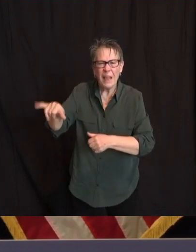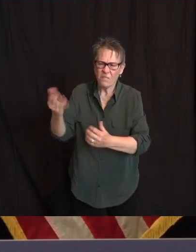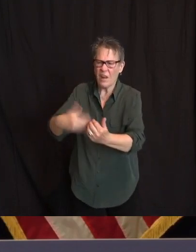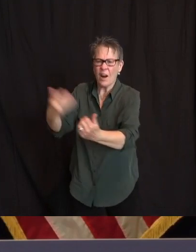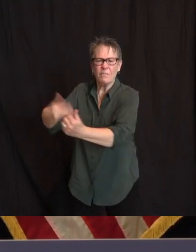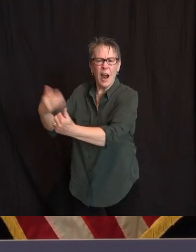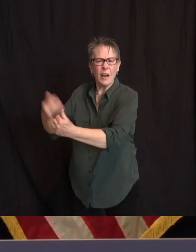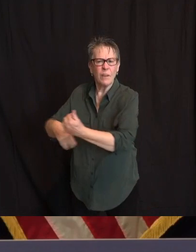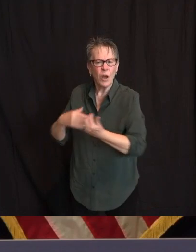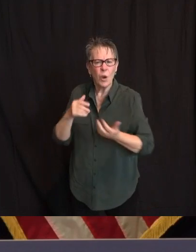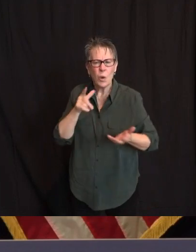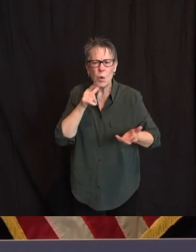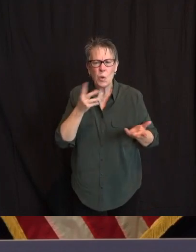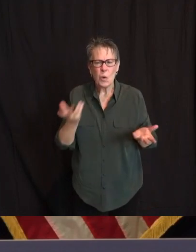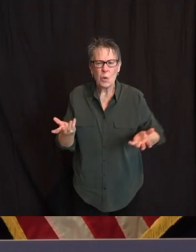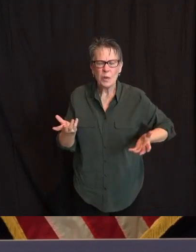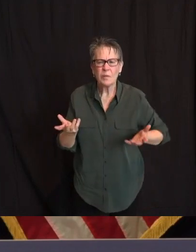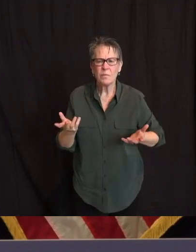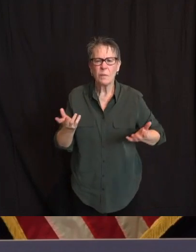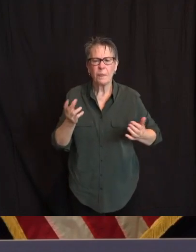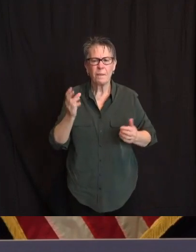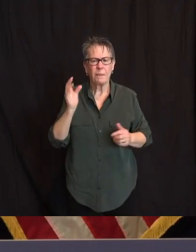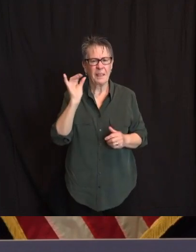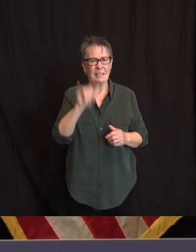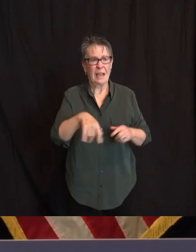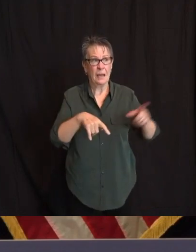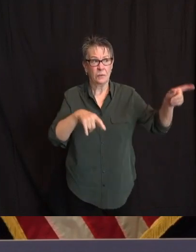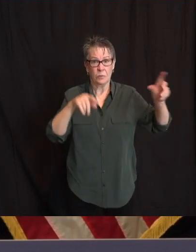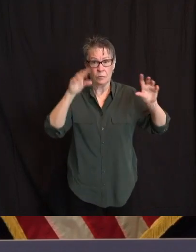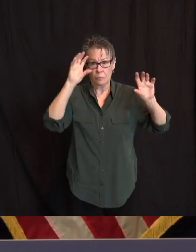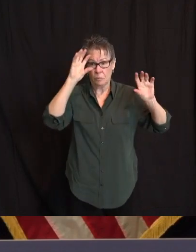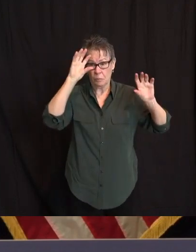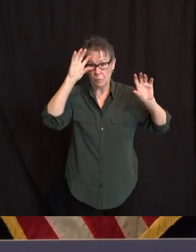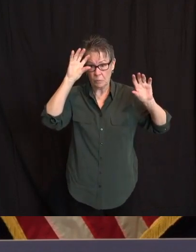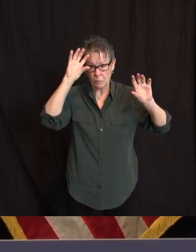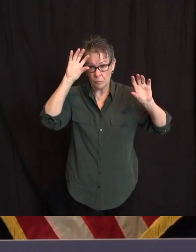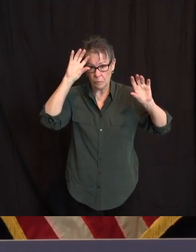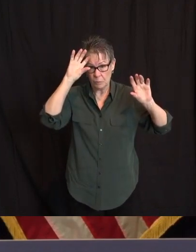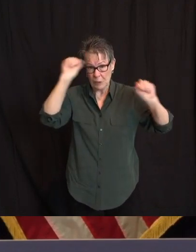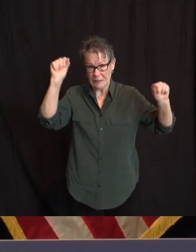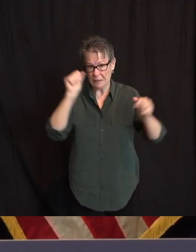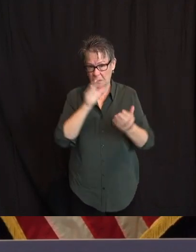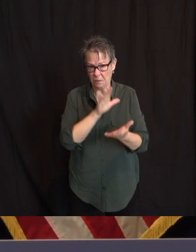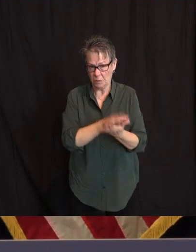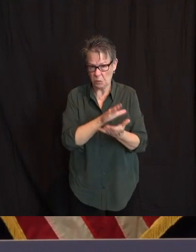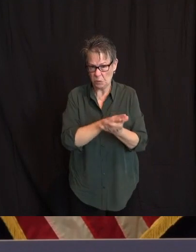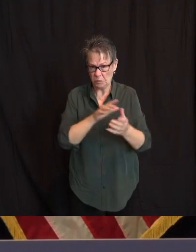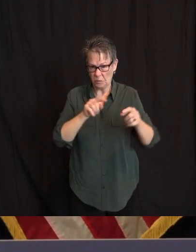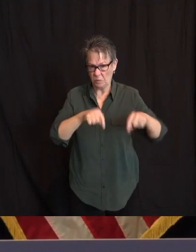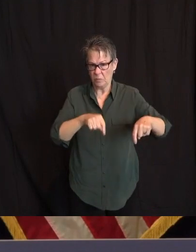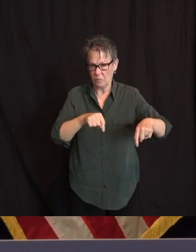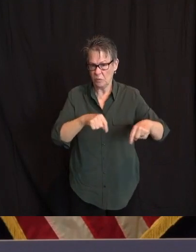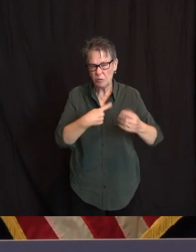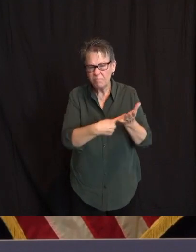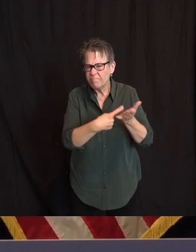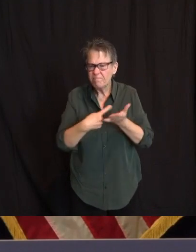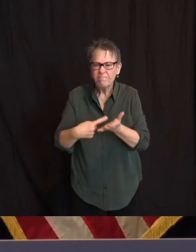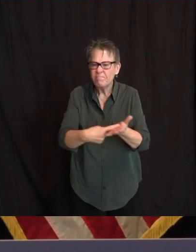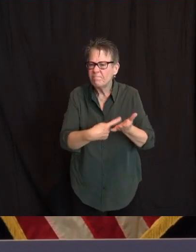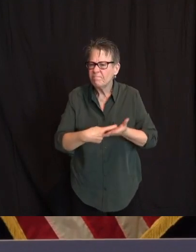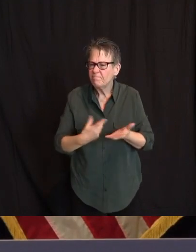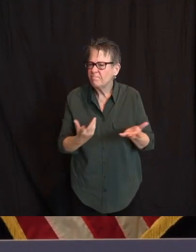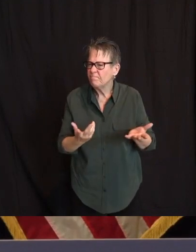The schools. The good news is we just don't have to make that decision yet. We promised we'd give guidance by April 17, which is a week from this Friday, and we